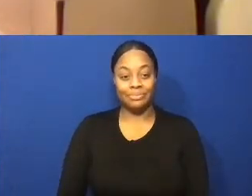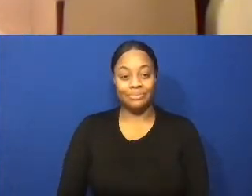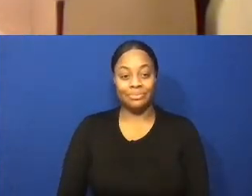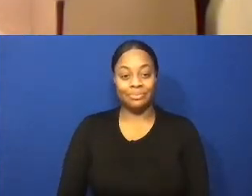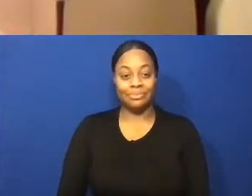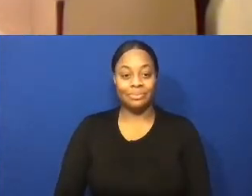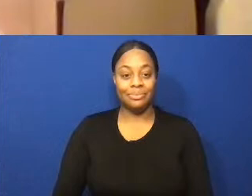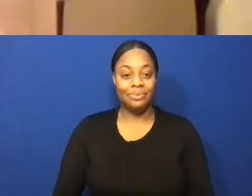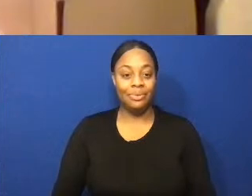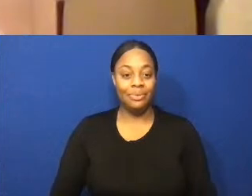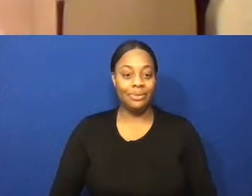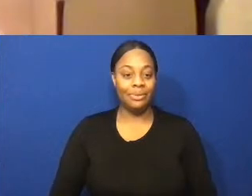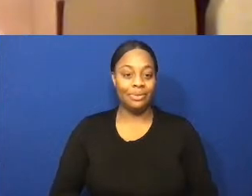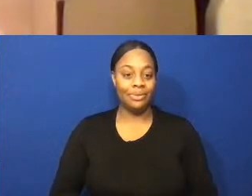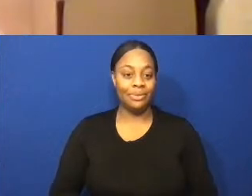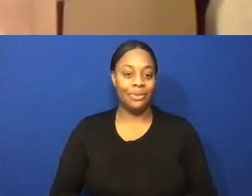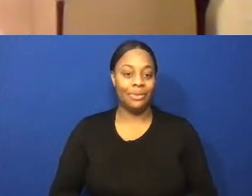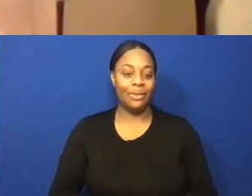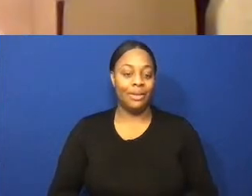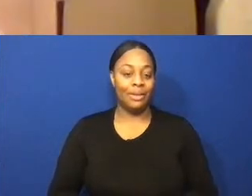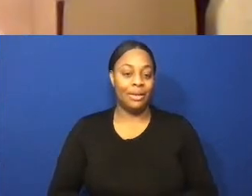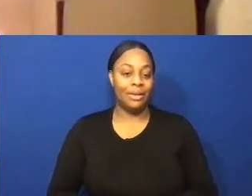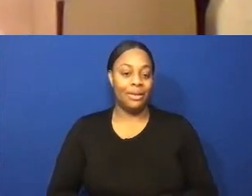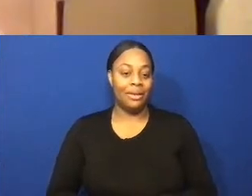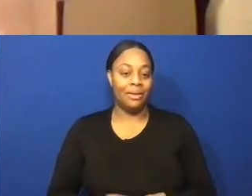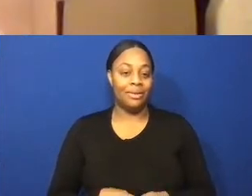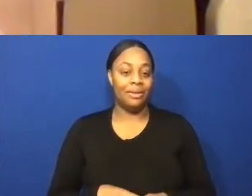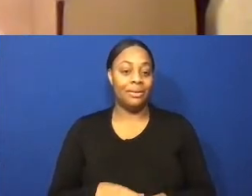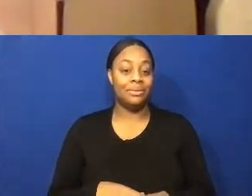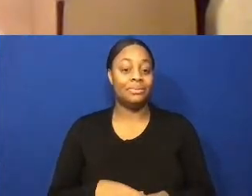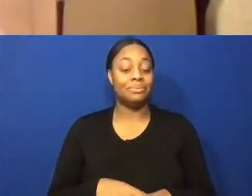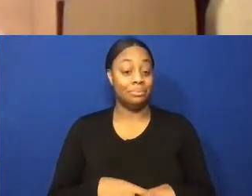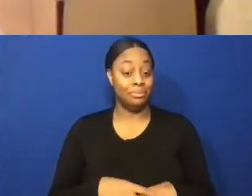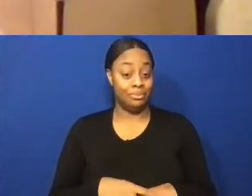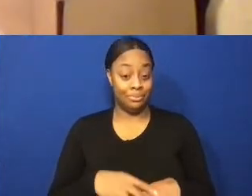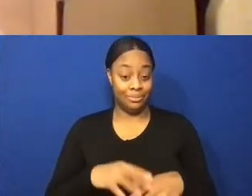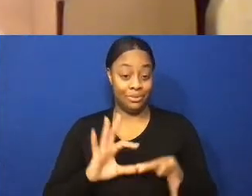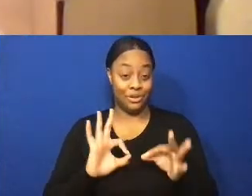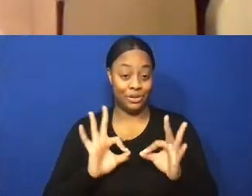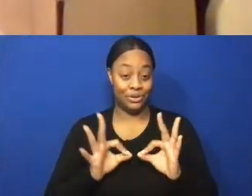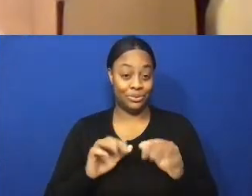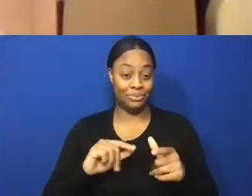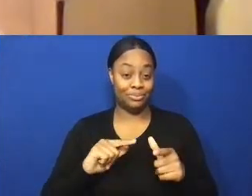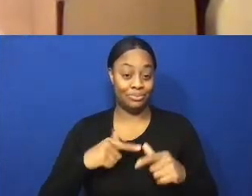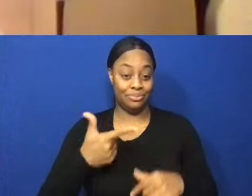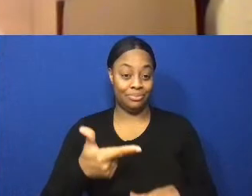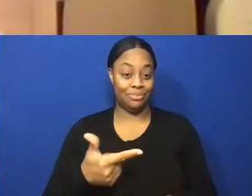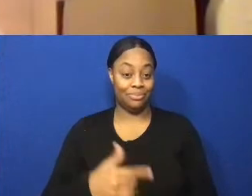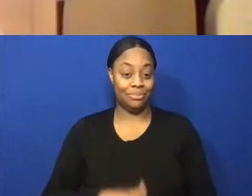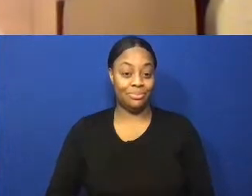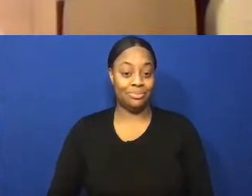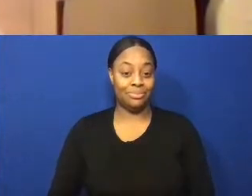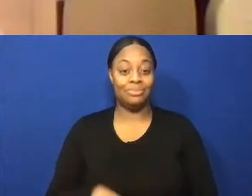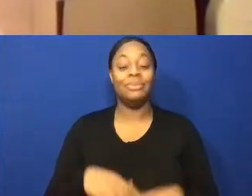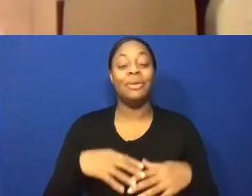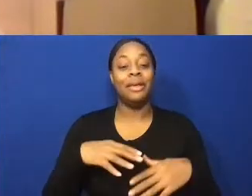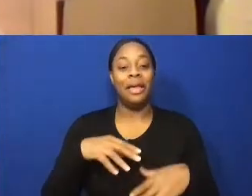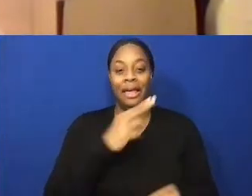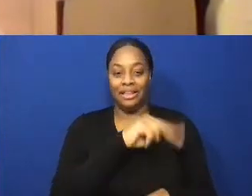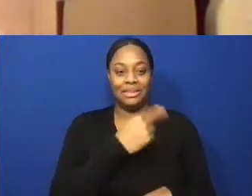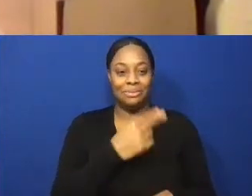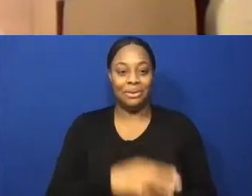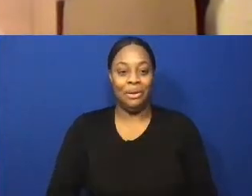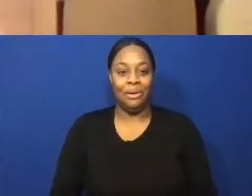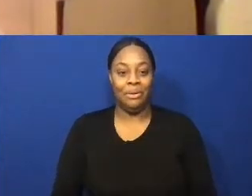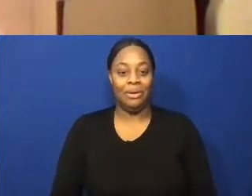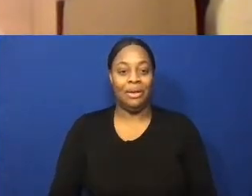My mother used to say, she thinks the babies got changed in the hospital, because my mother